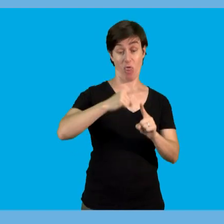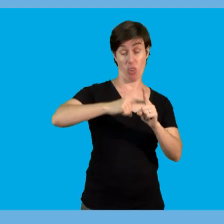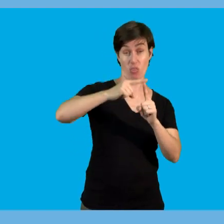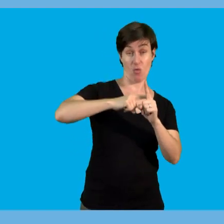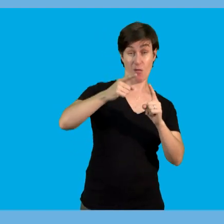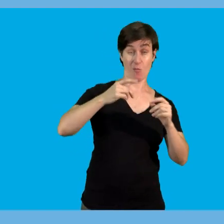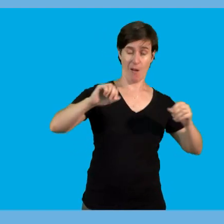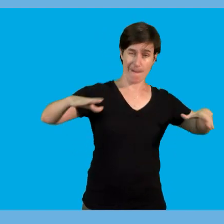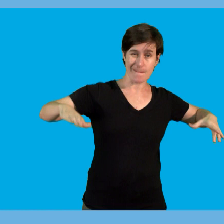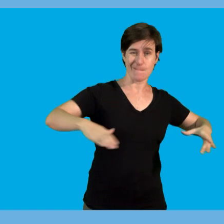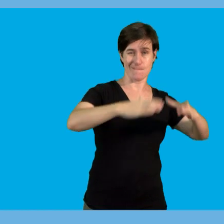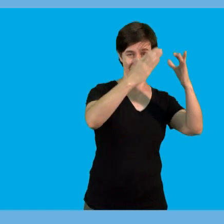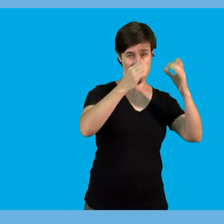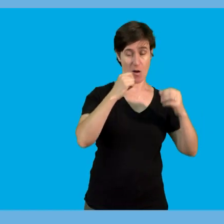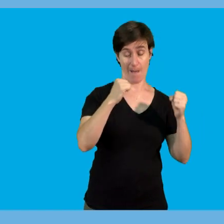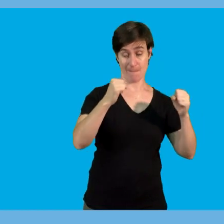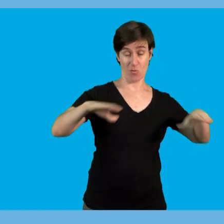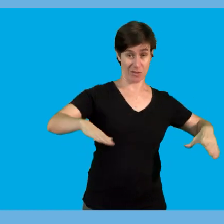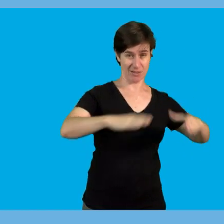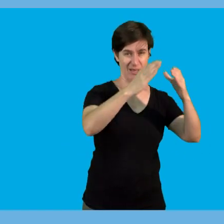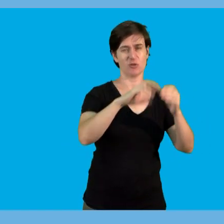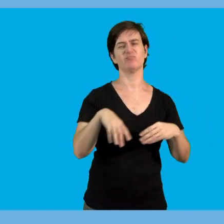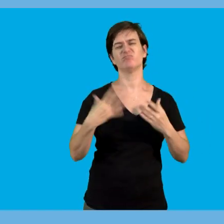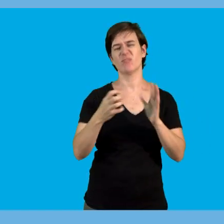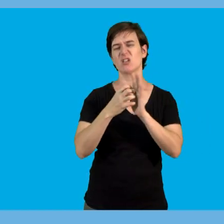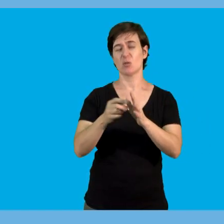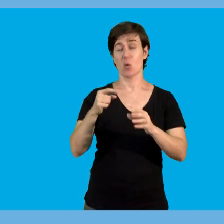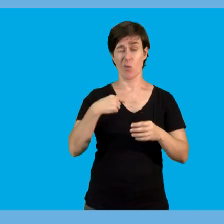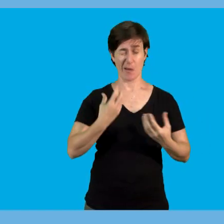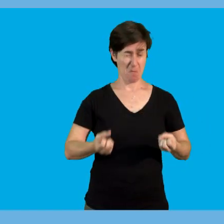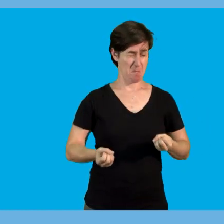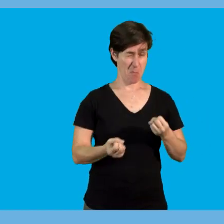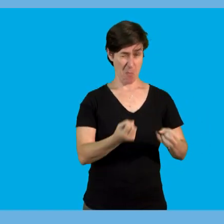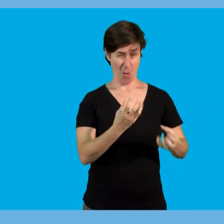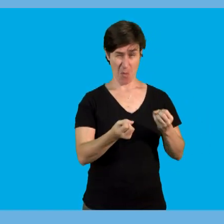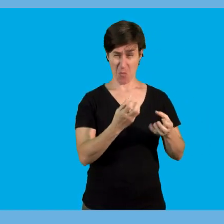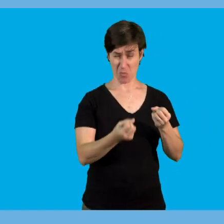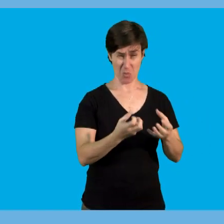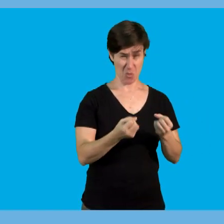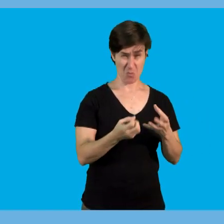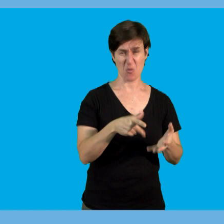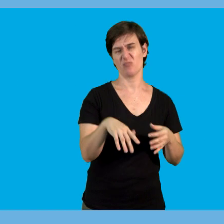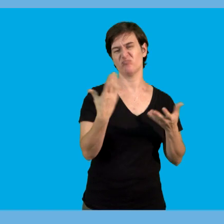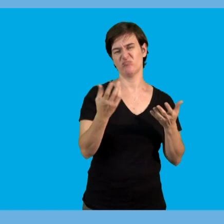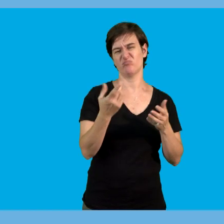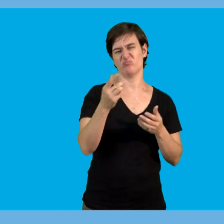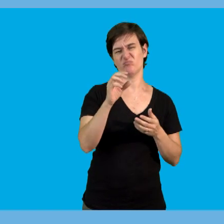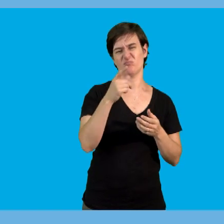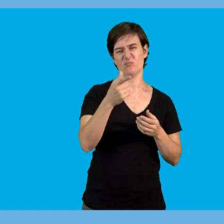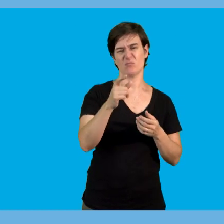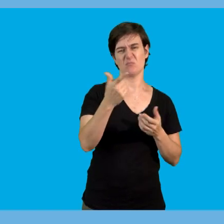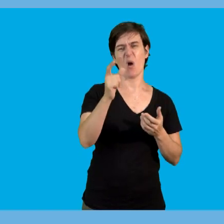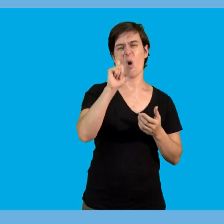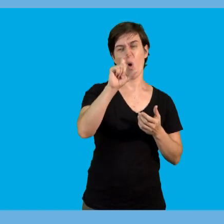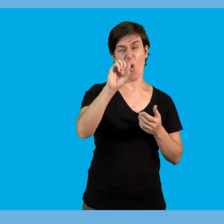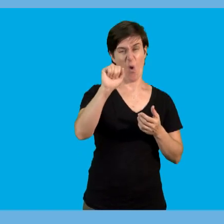So thermal as heat, so basically when we are heating or when we are burning something, when we are burning, for instance,